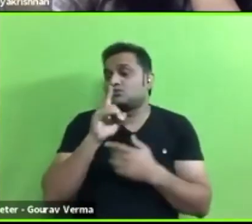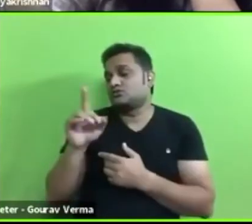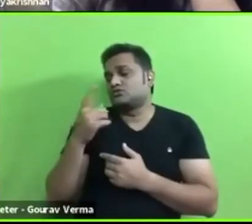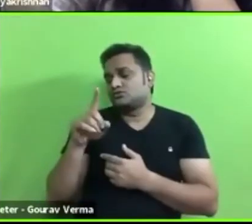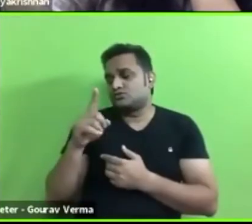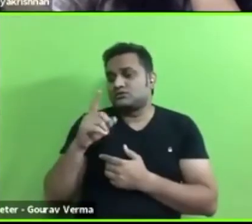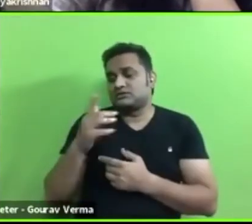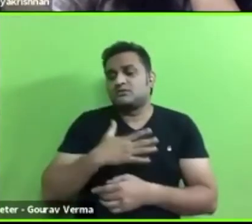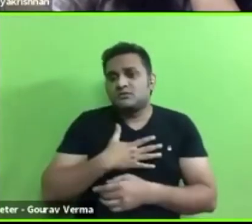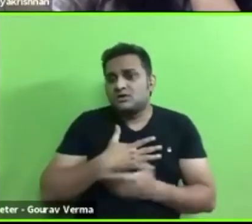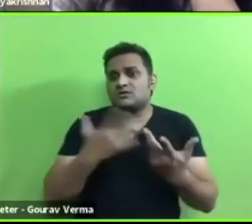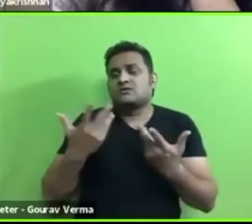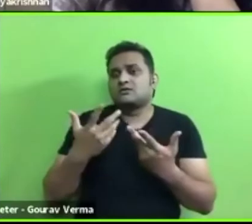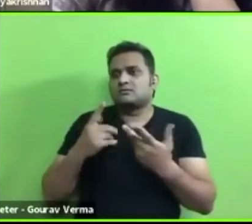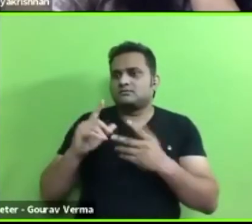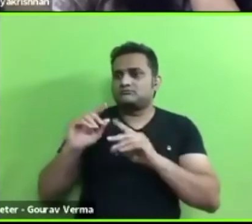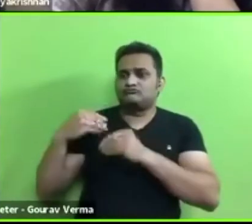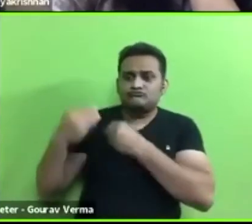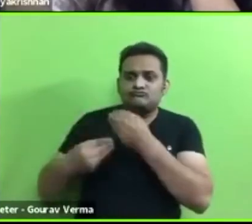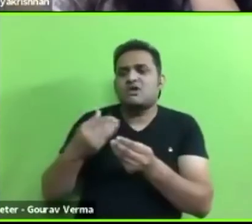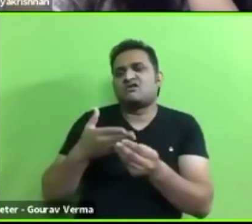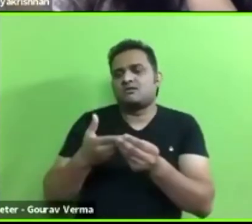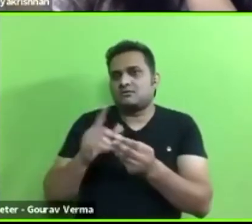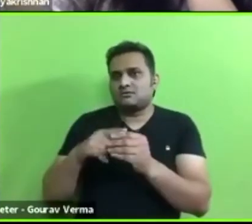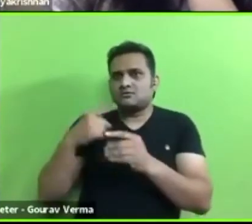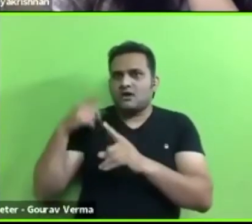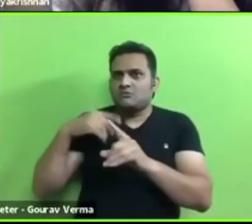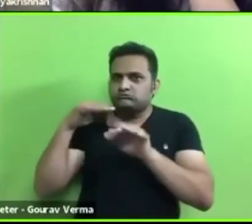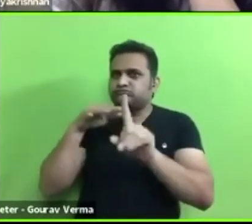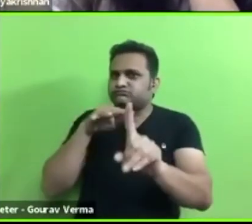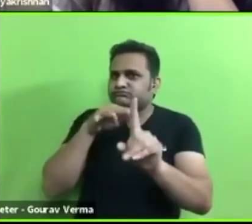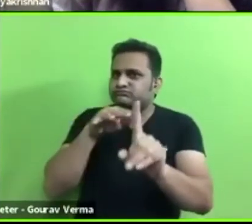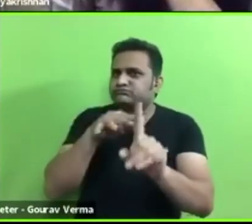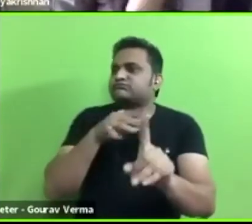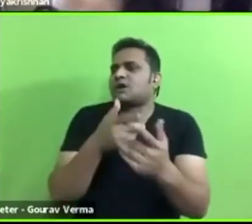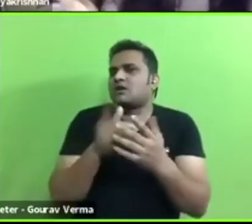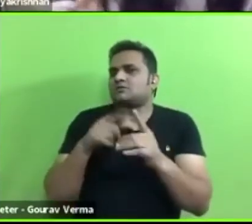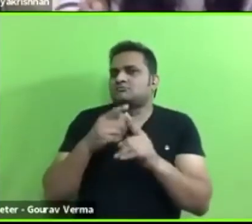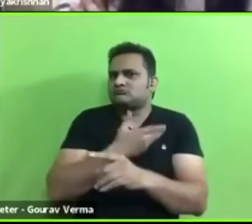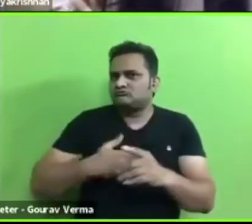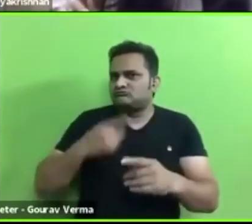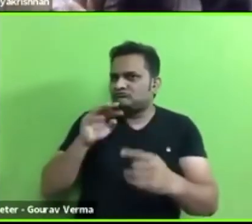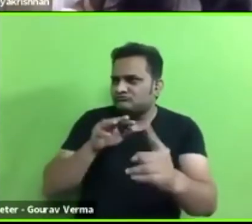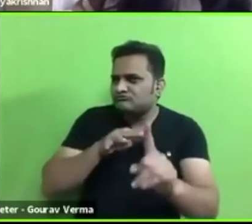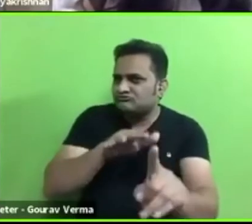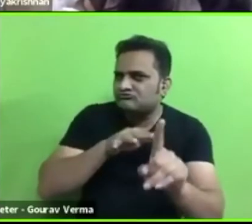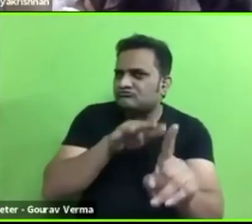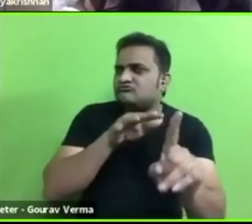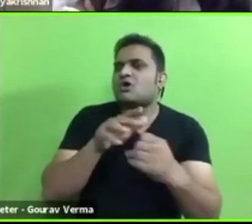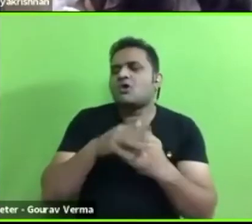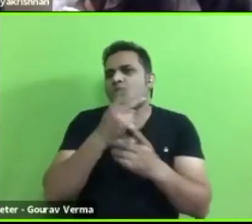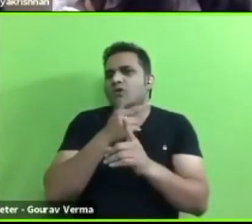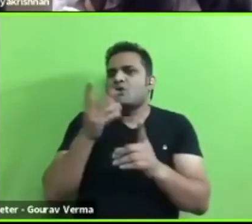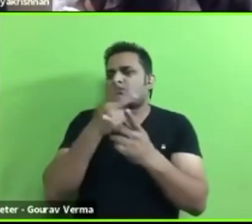something that is the engine of this movement, within the movement of anti-caste, as well as the movement of, reclaiming your past.